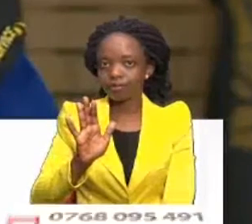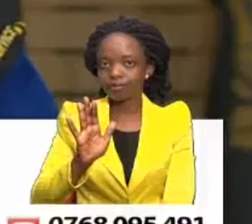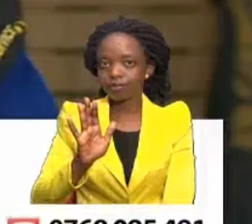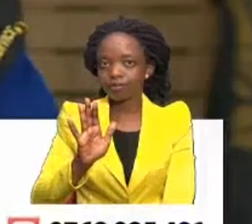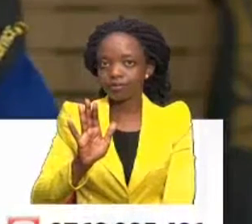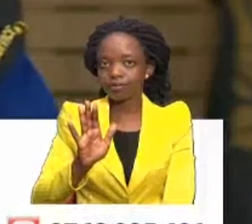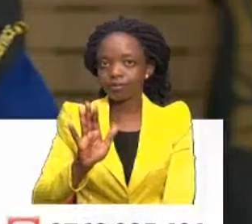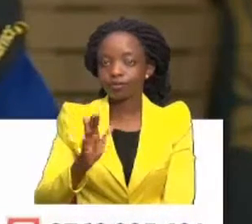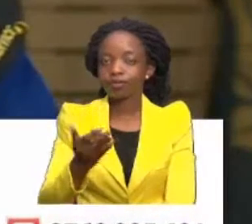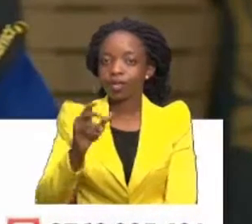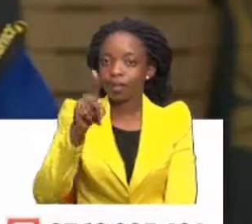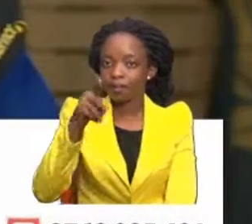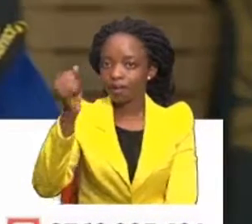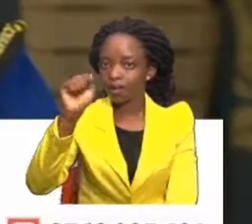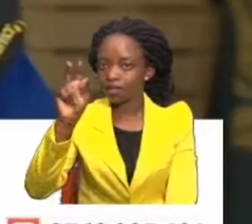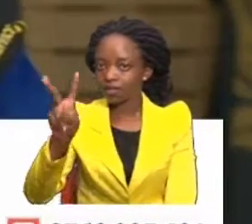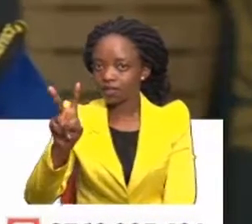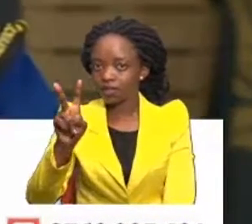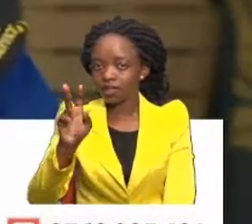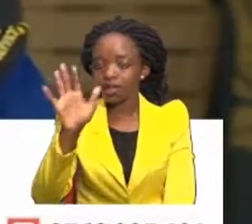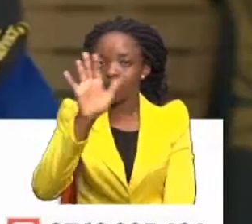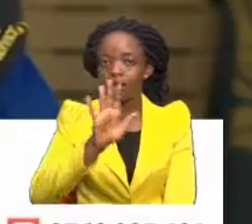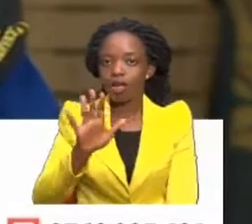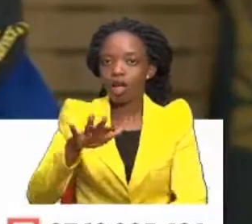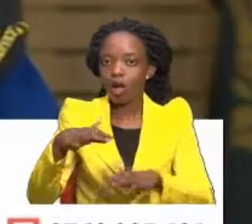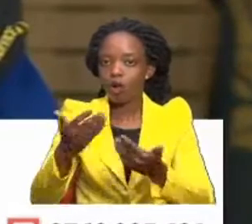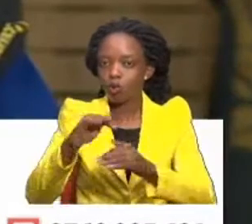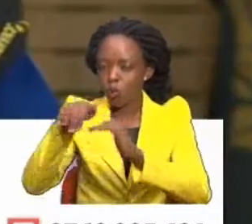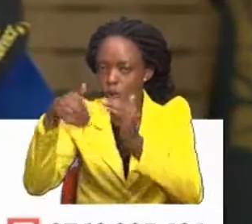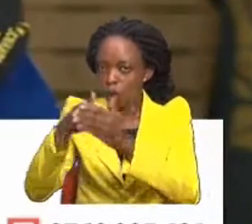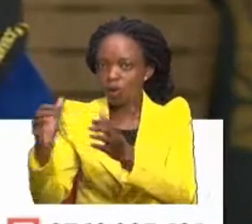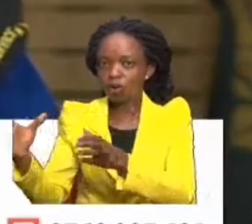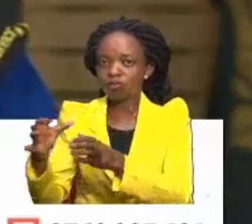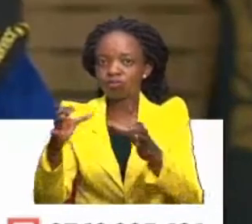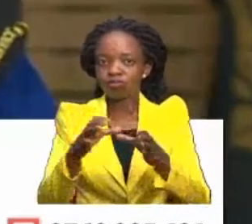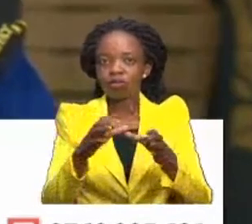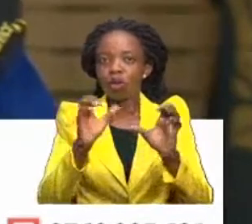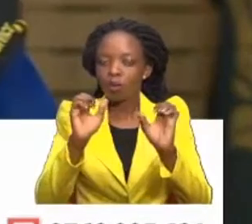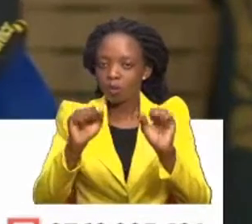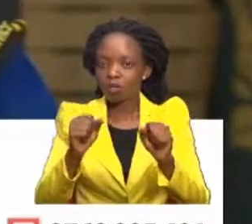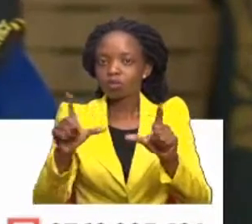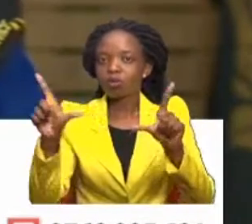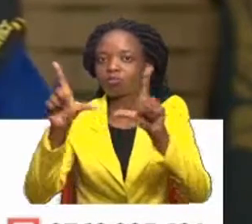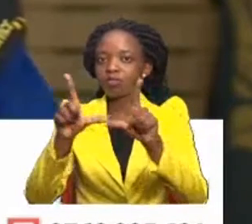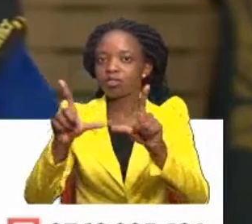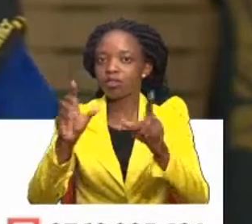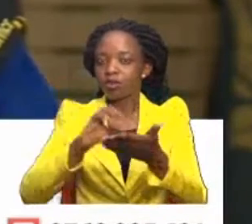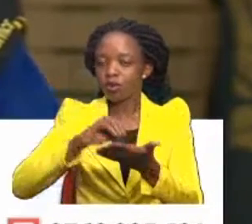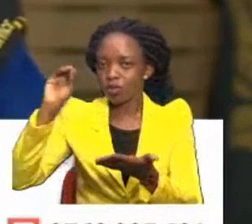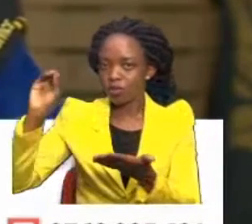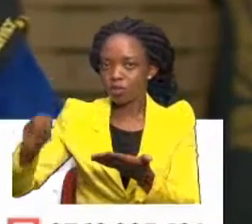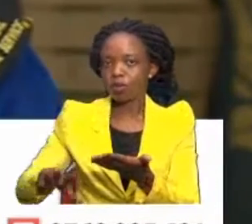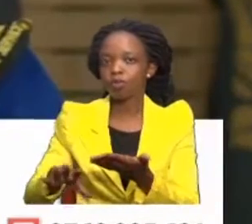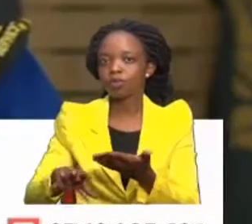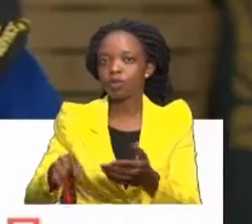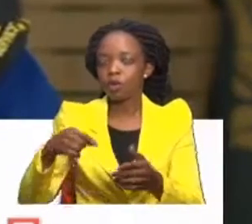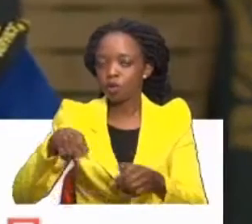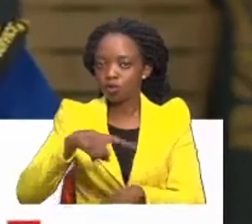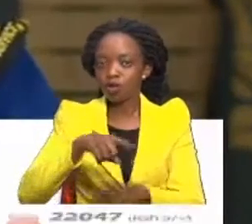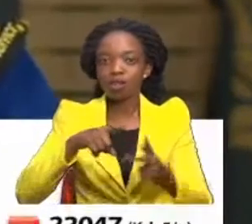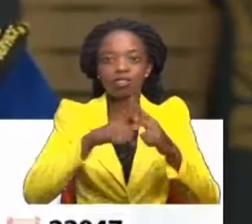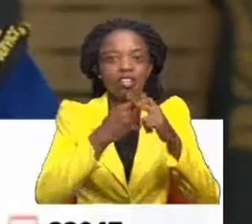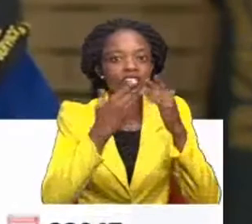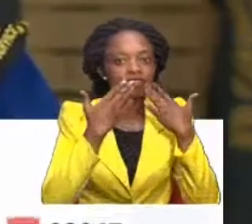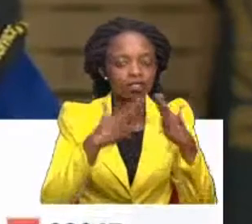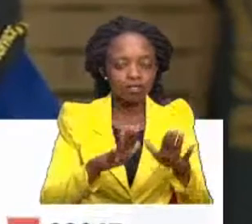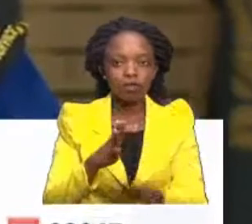a PSV vehicle or the whole company will suspend the licenses. We have started, and